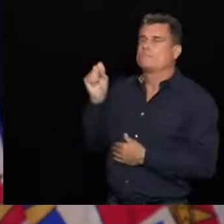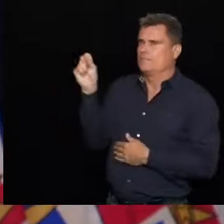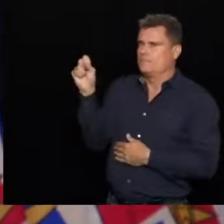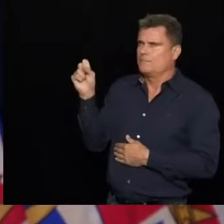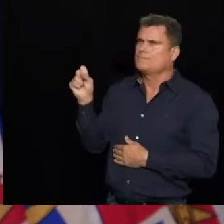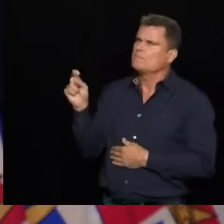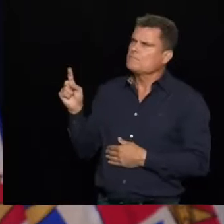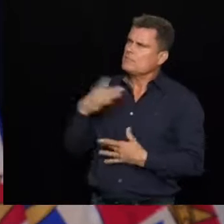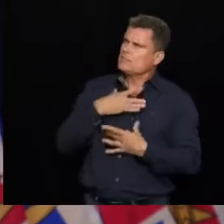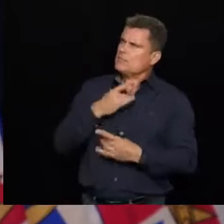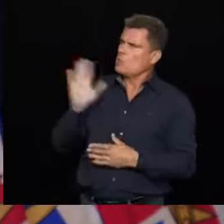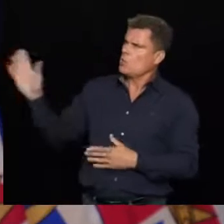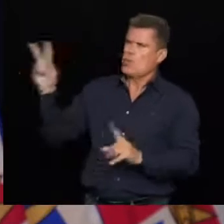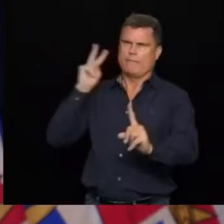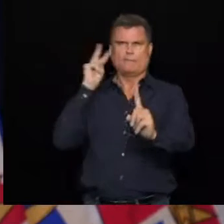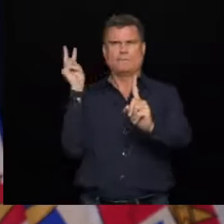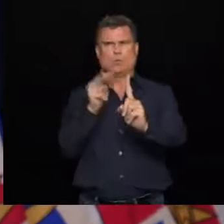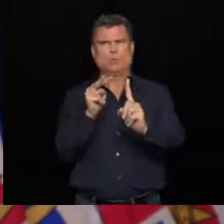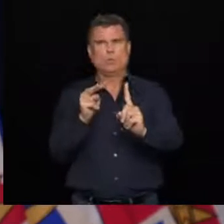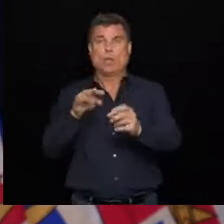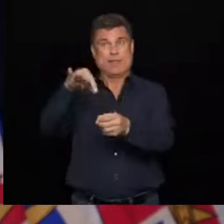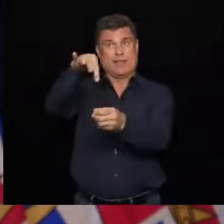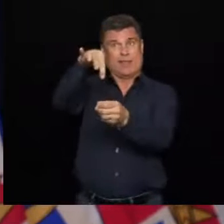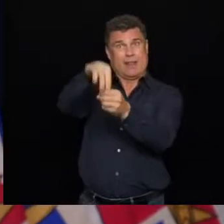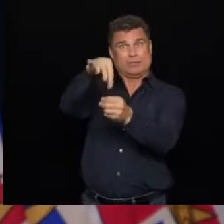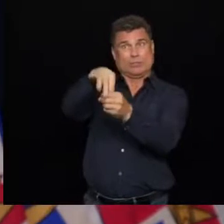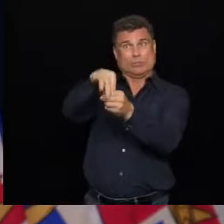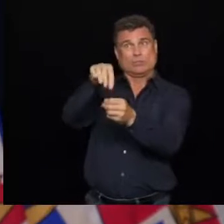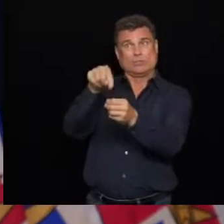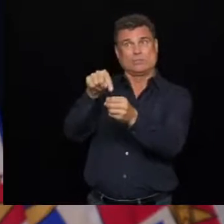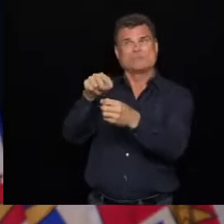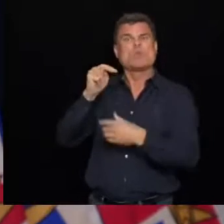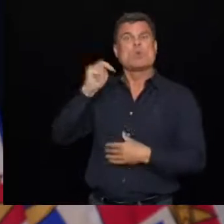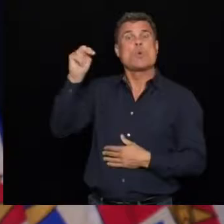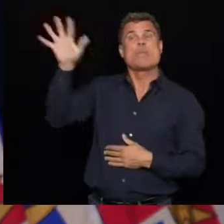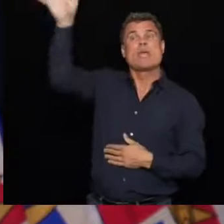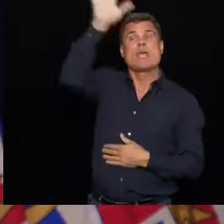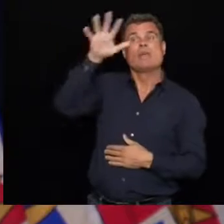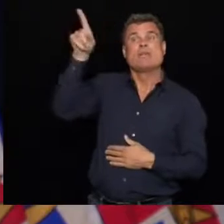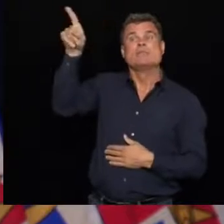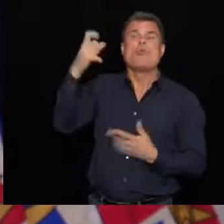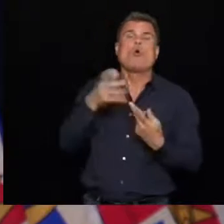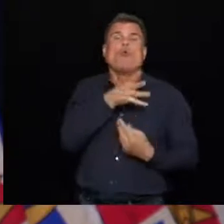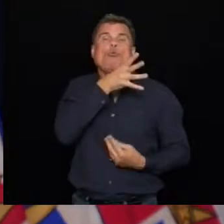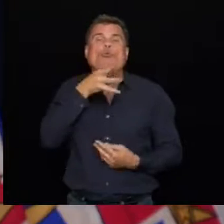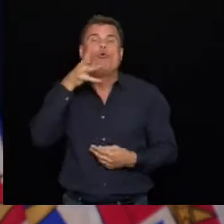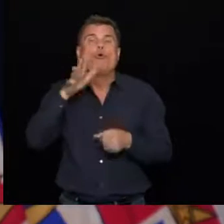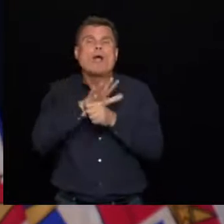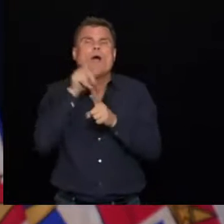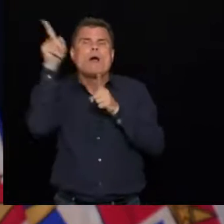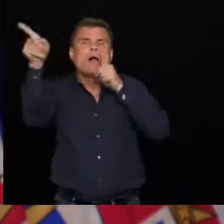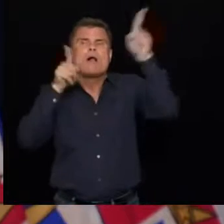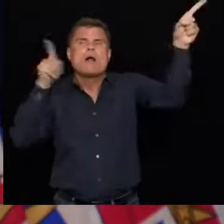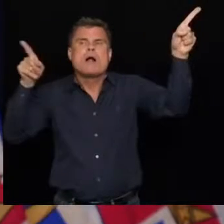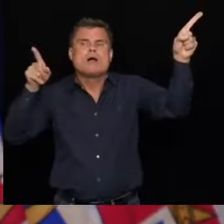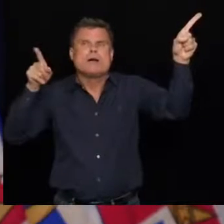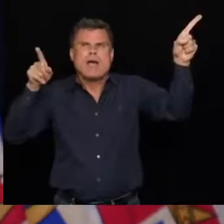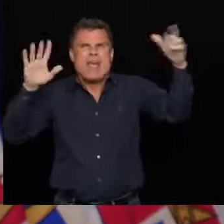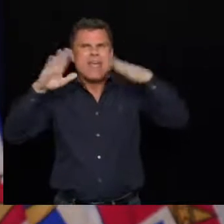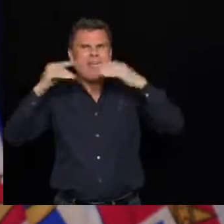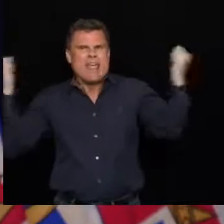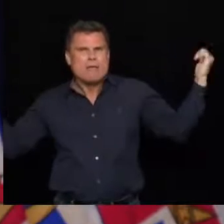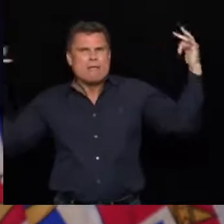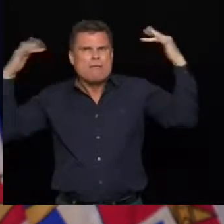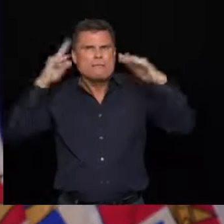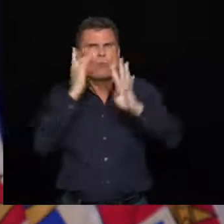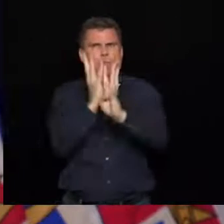in rural and remote areas heading to the polls, especially when you take into account voting by mail and advanced